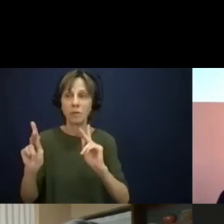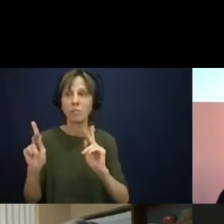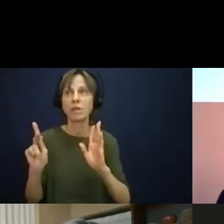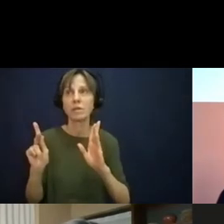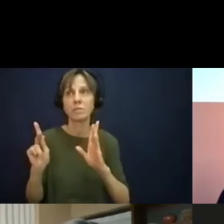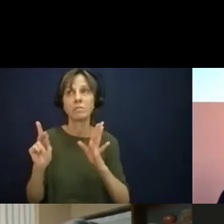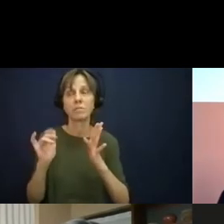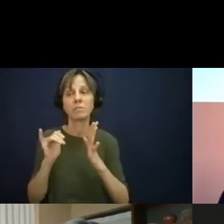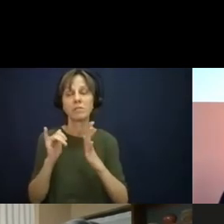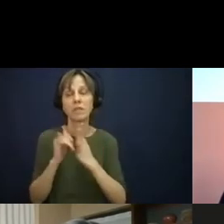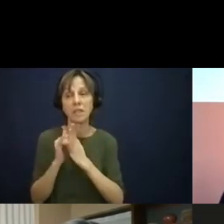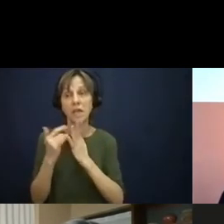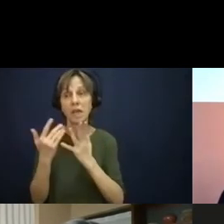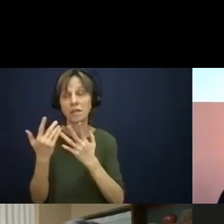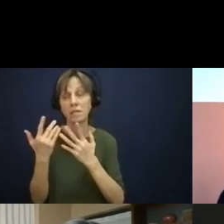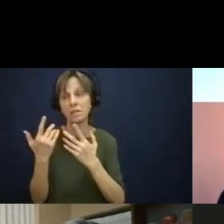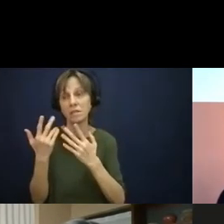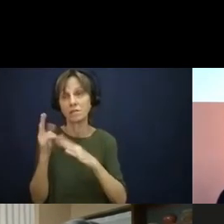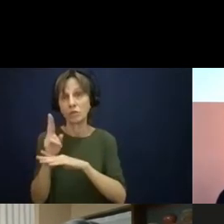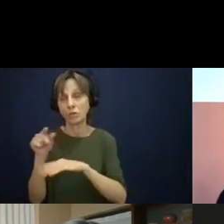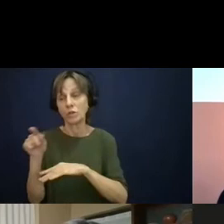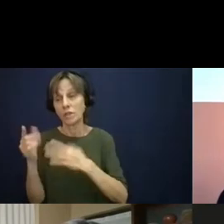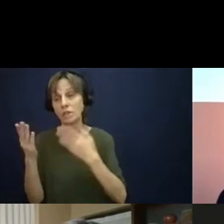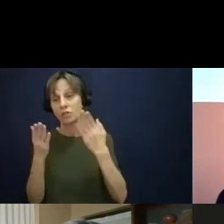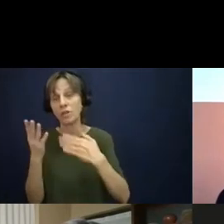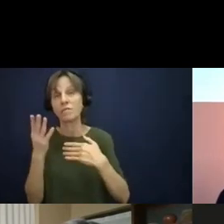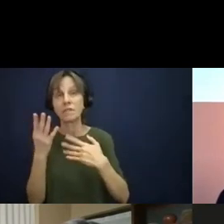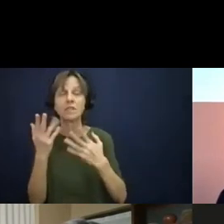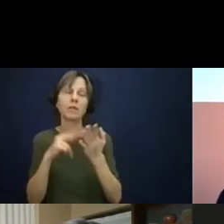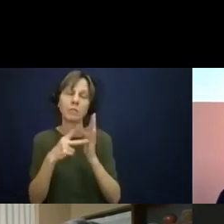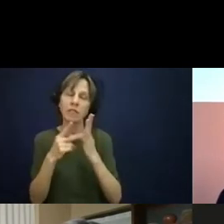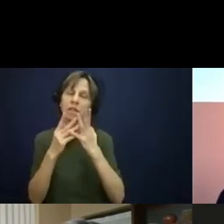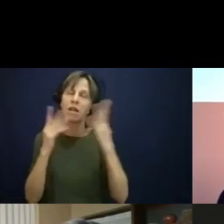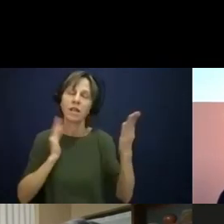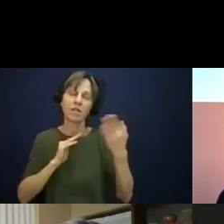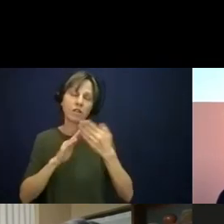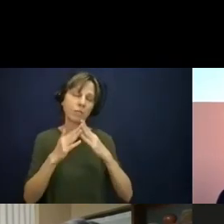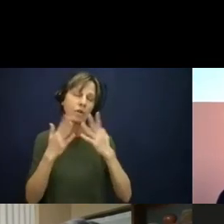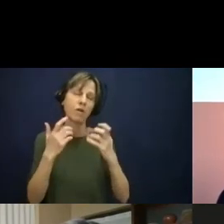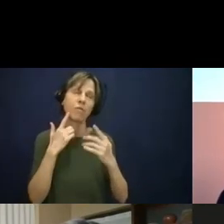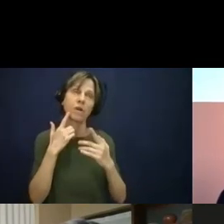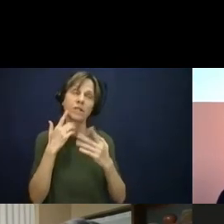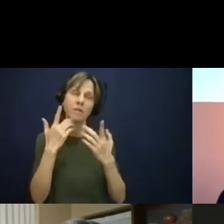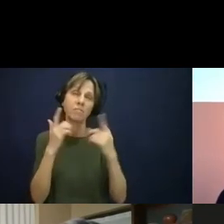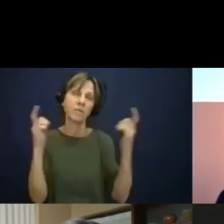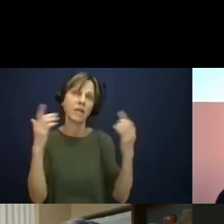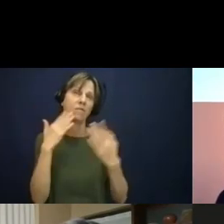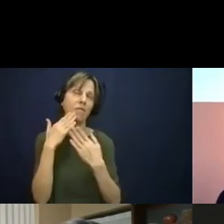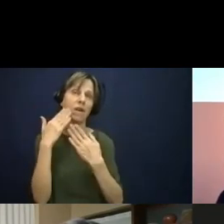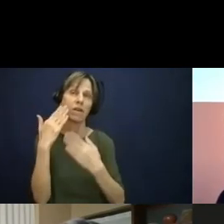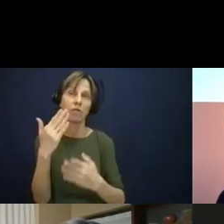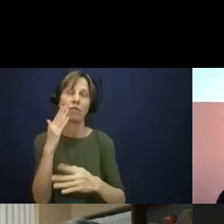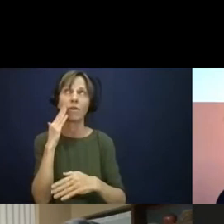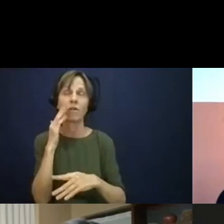encounter these services. It means a lot to our communities. So I want to just say a big thank you. I know you've, for a long time, as you